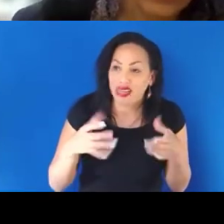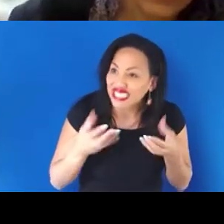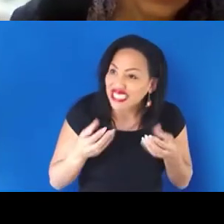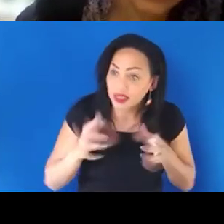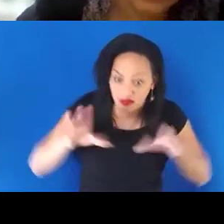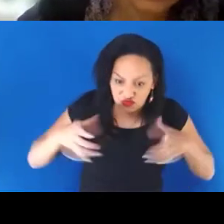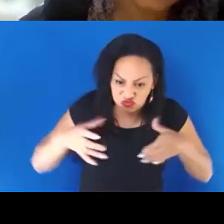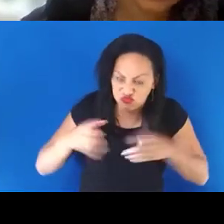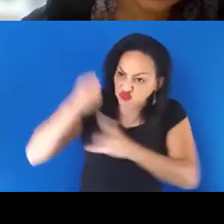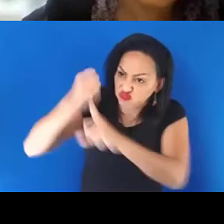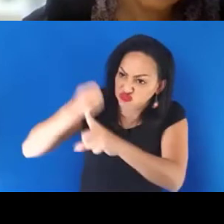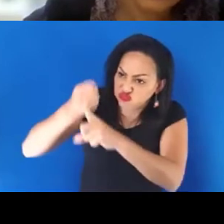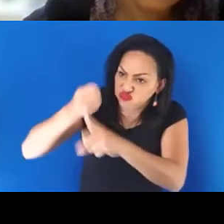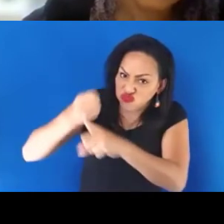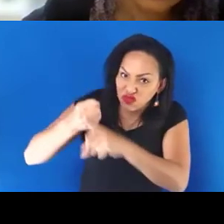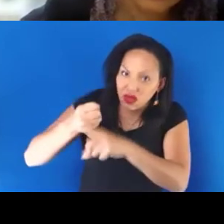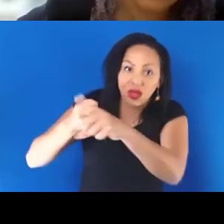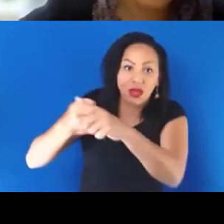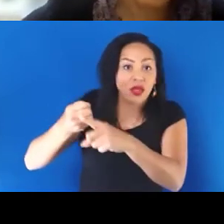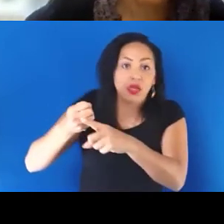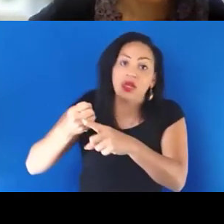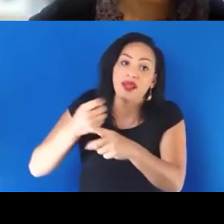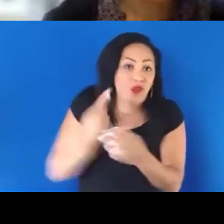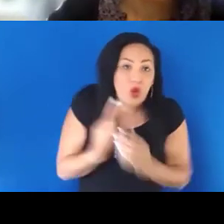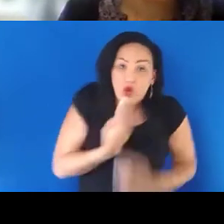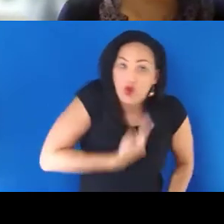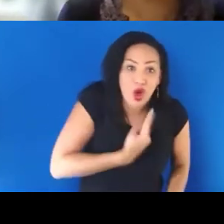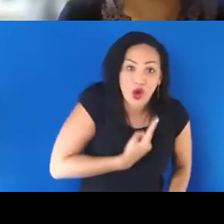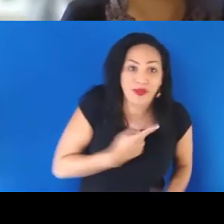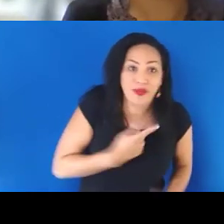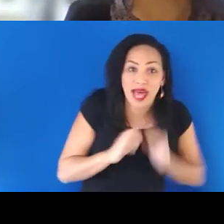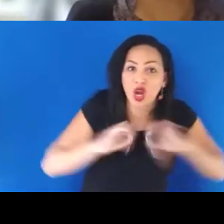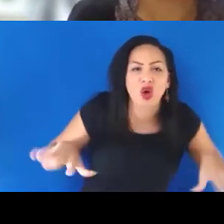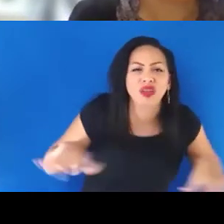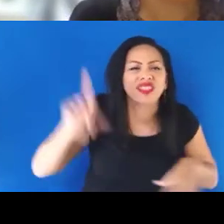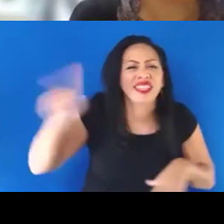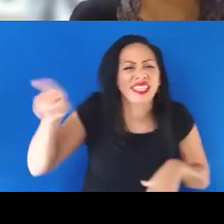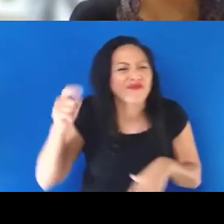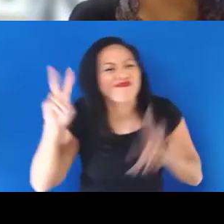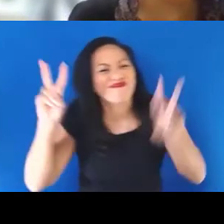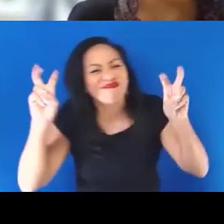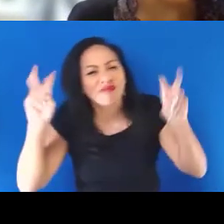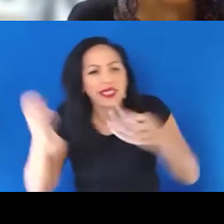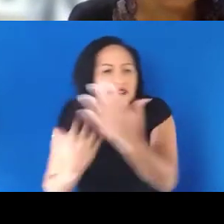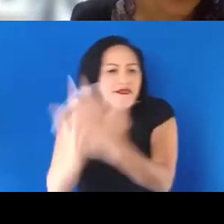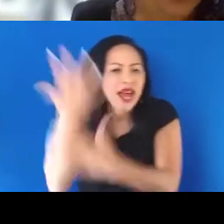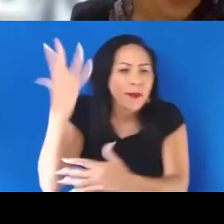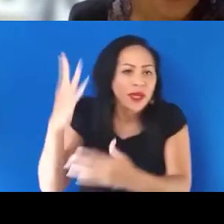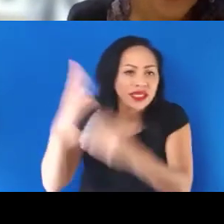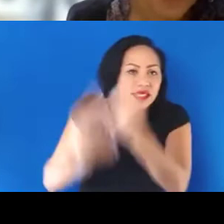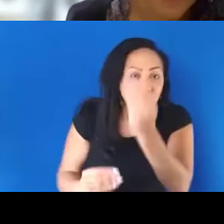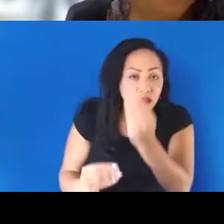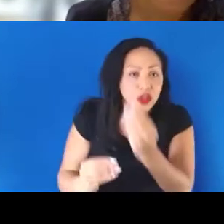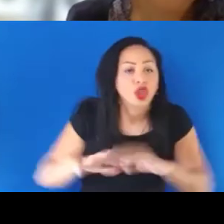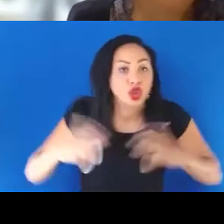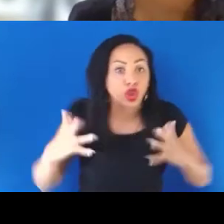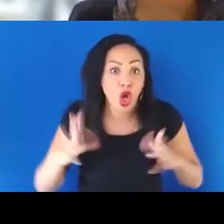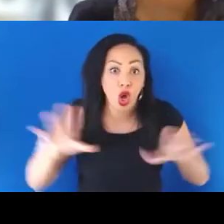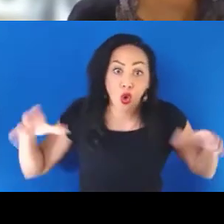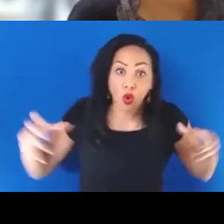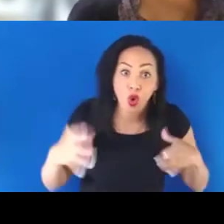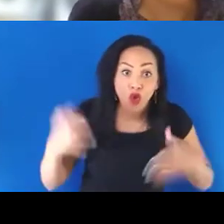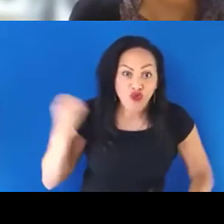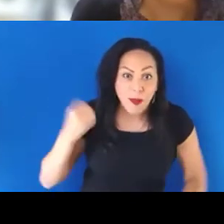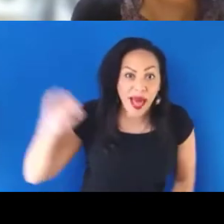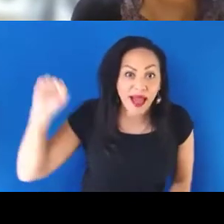know, so the rebellion that I intuitively felt to do what